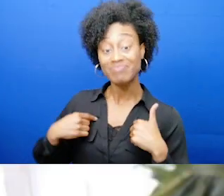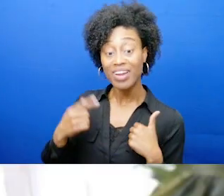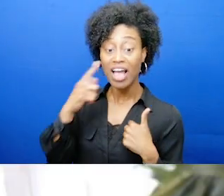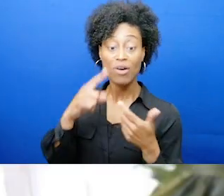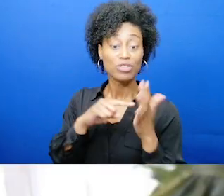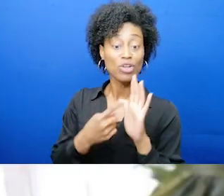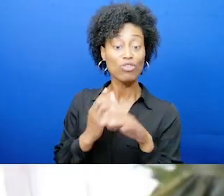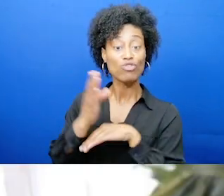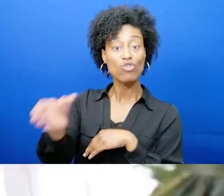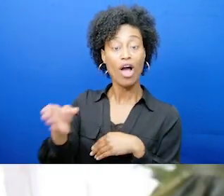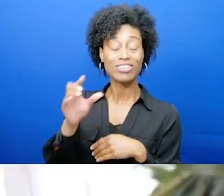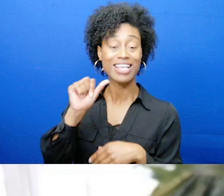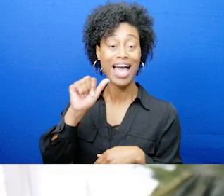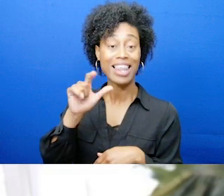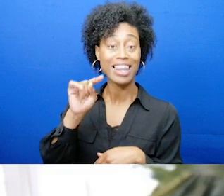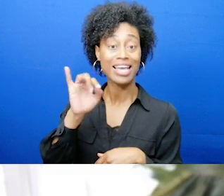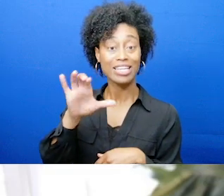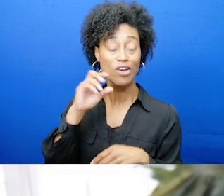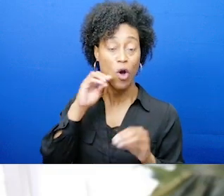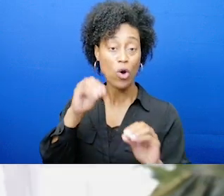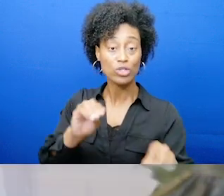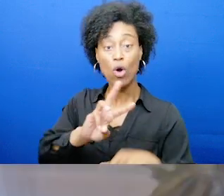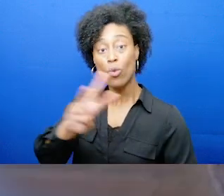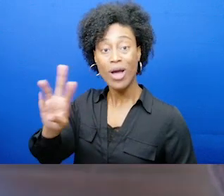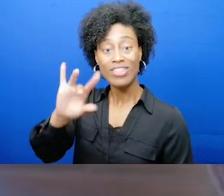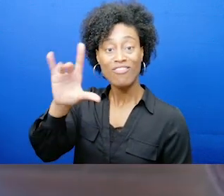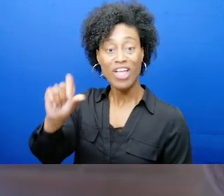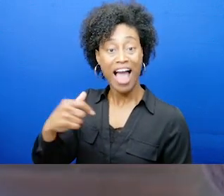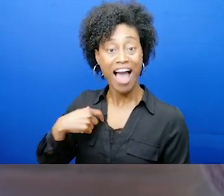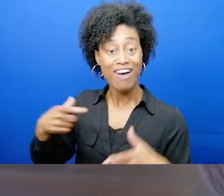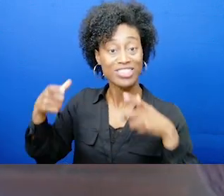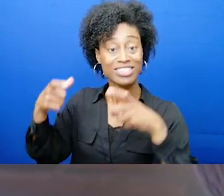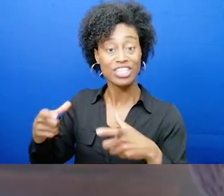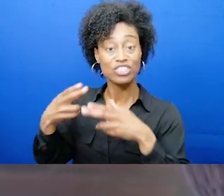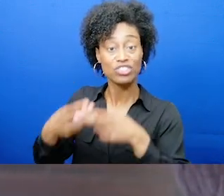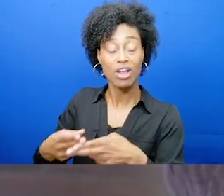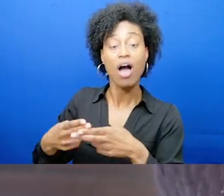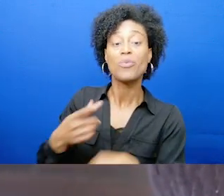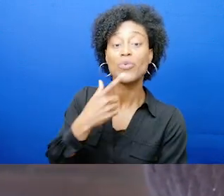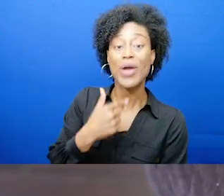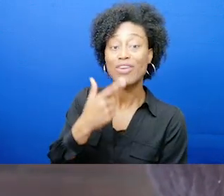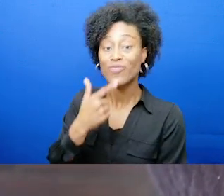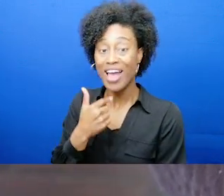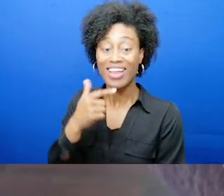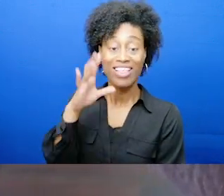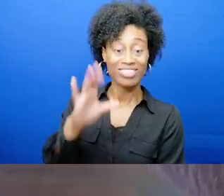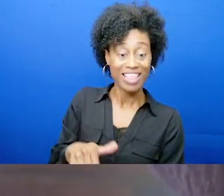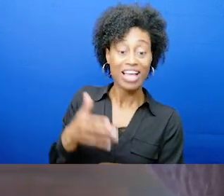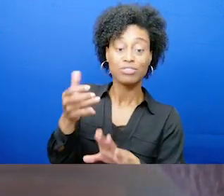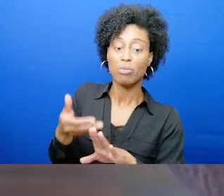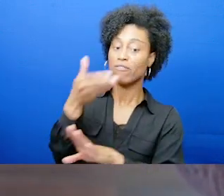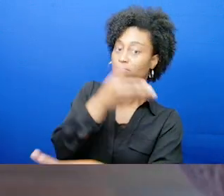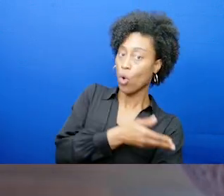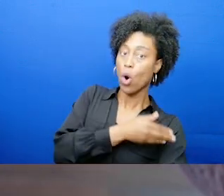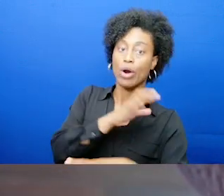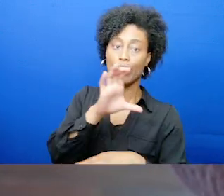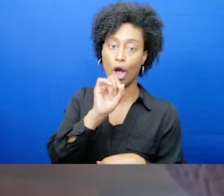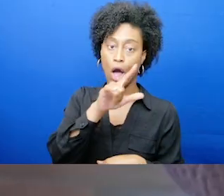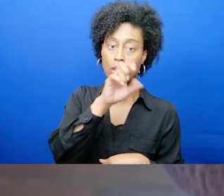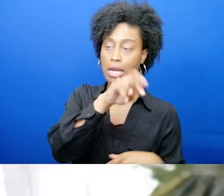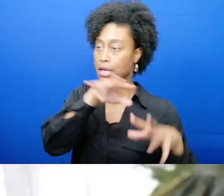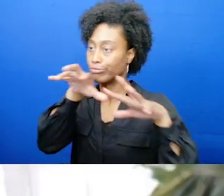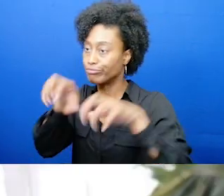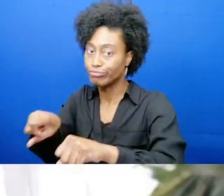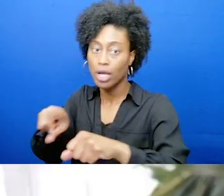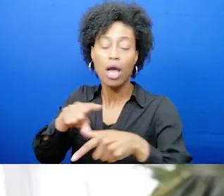I'm taking us across the Atlantic to West Africa with a dish called red red. This is a pre-colonial ancestral staple from